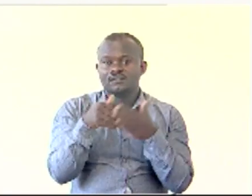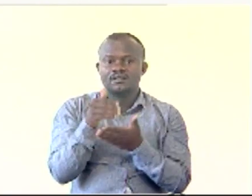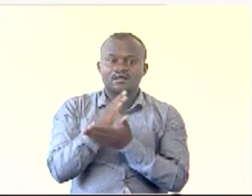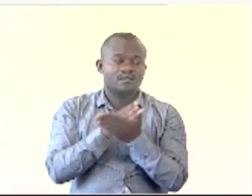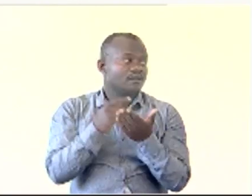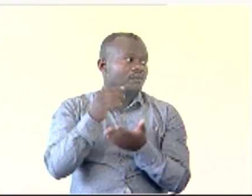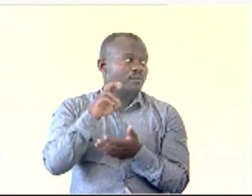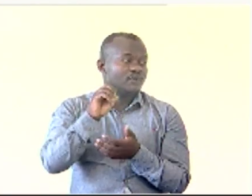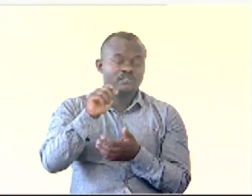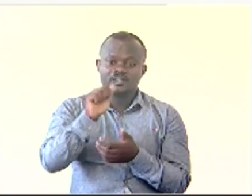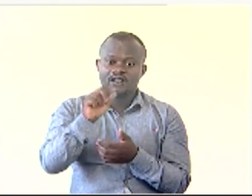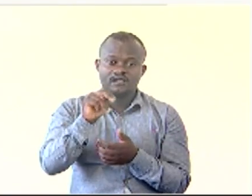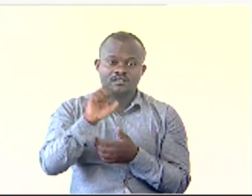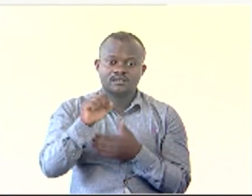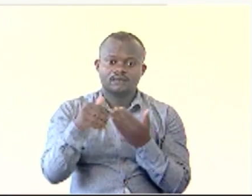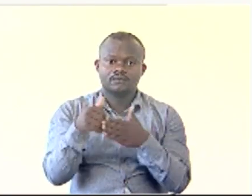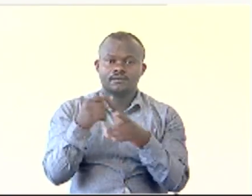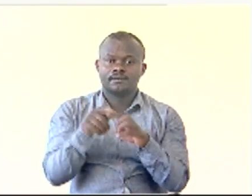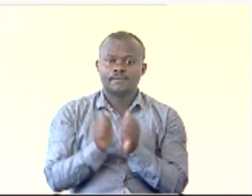proteins, polysaccharides, and even fats.